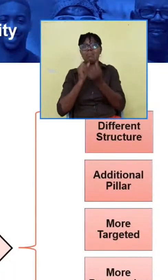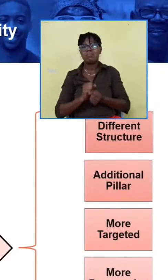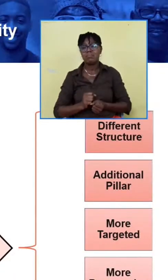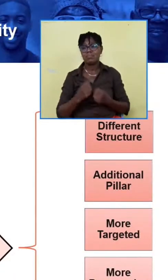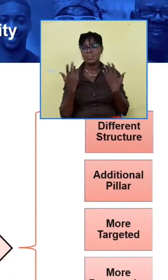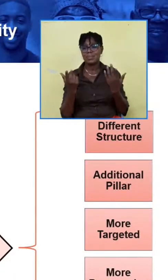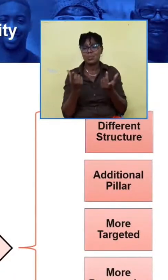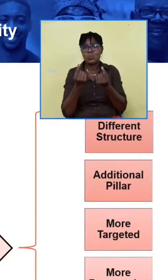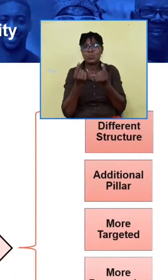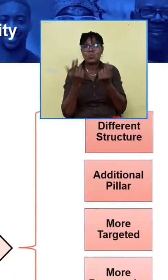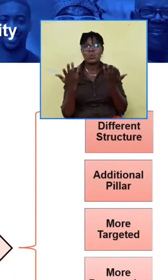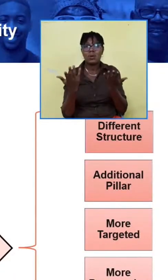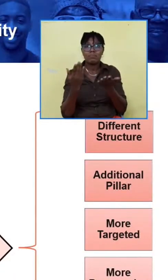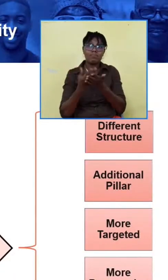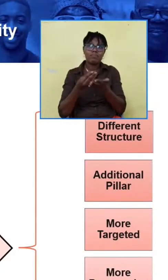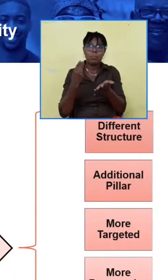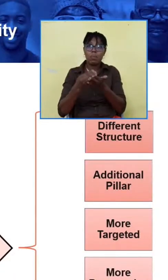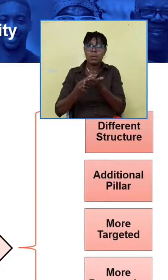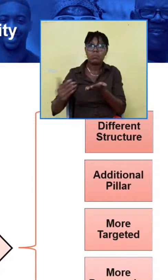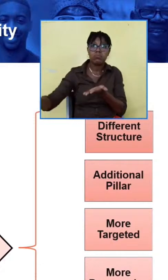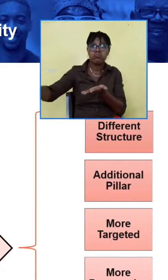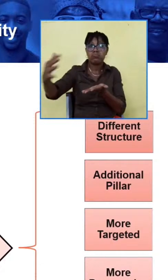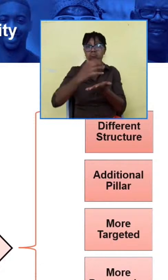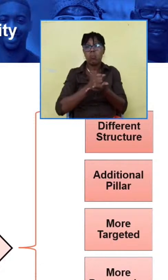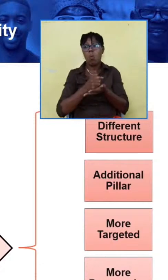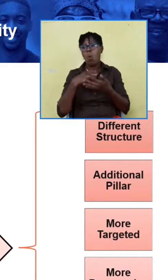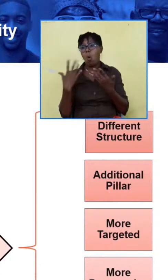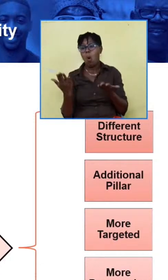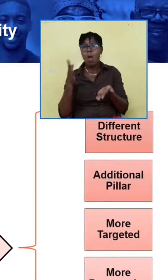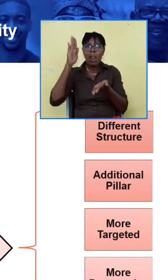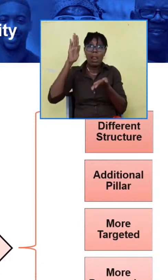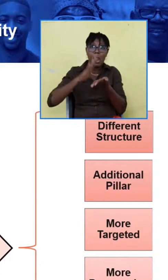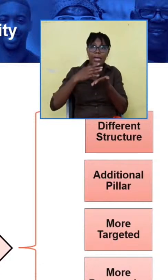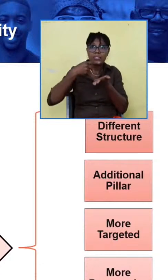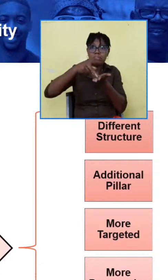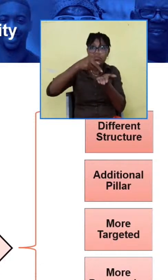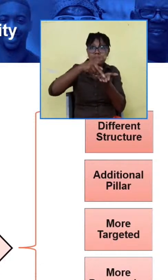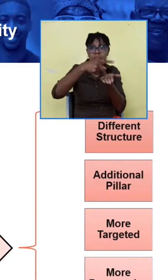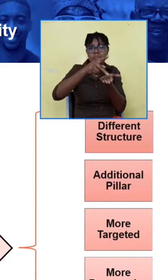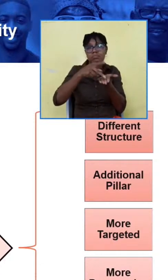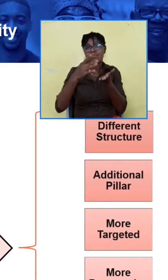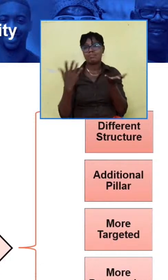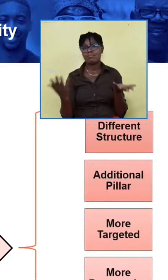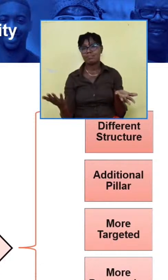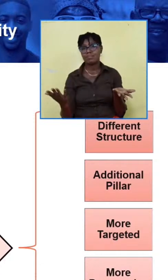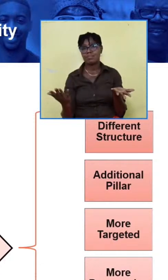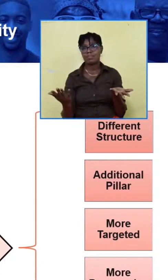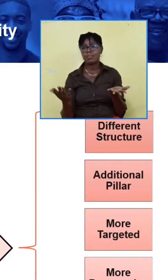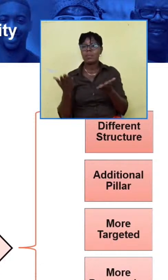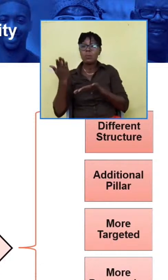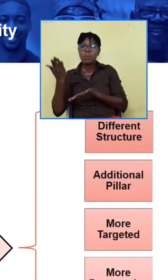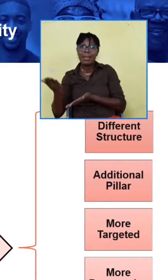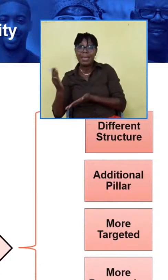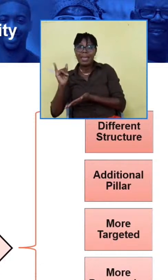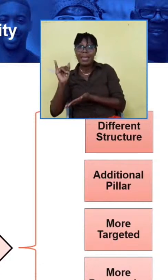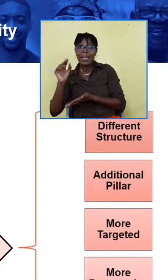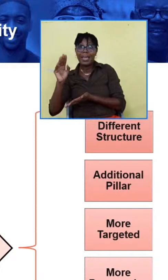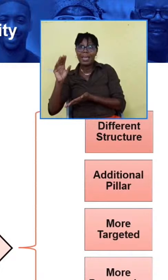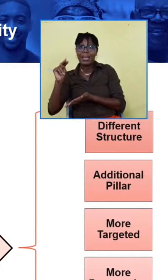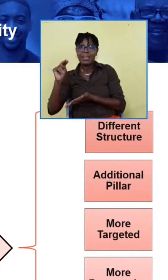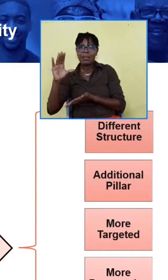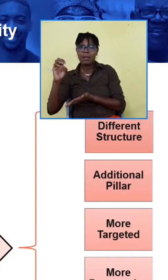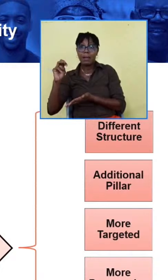You have more money coming in, or have less money going out. On the income side, we can hopefully add